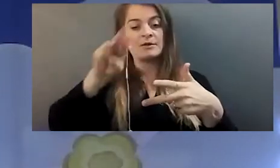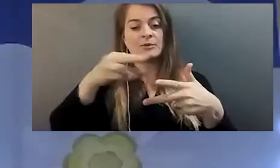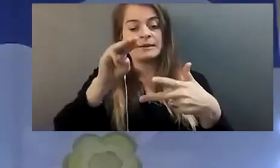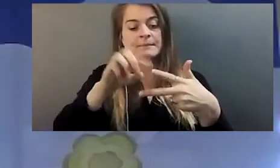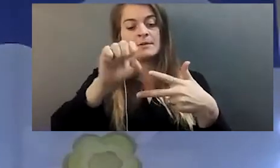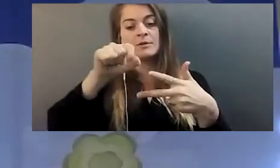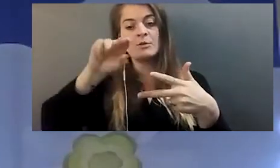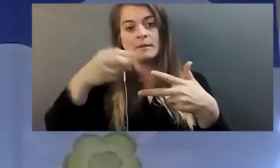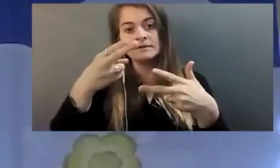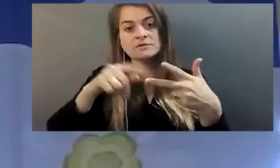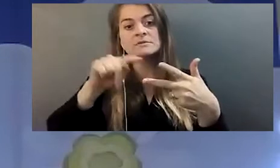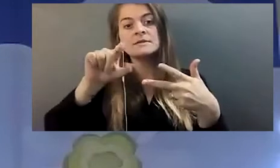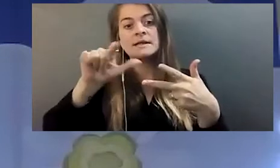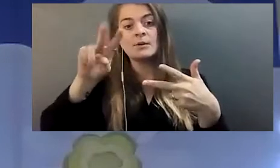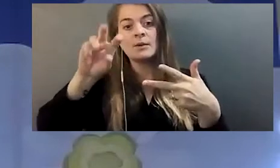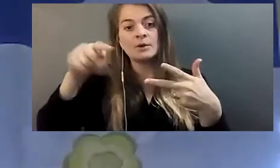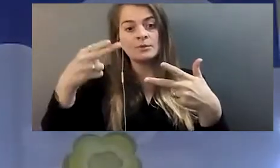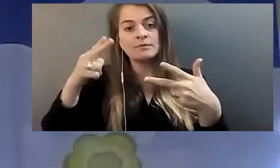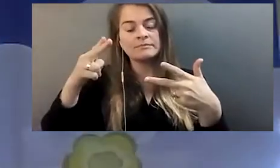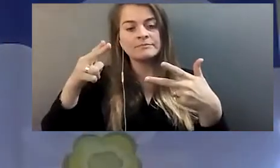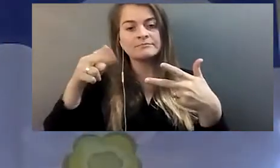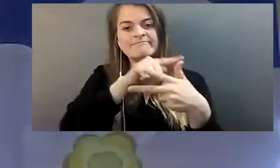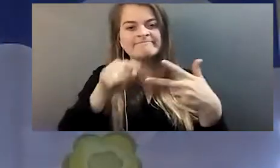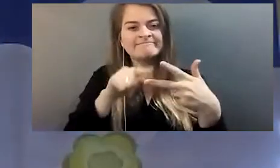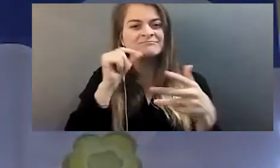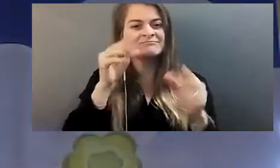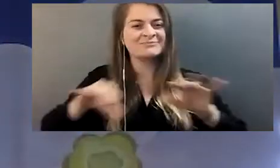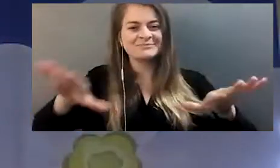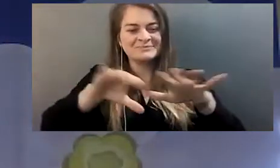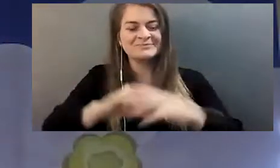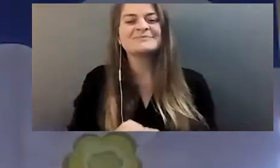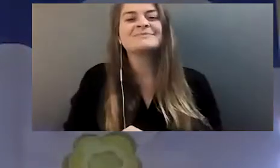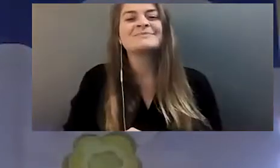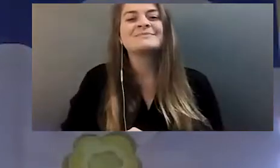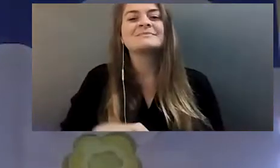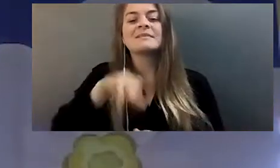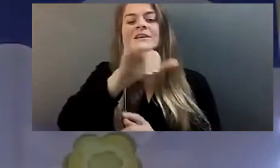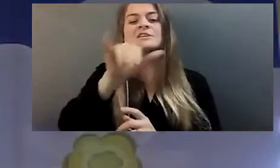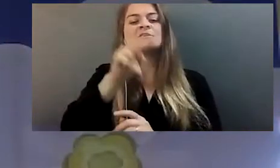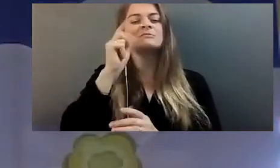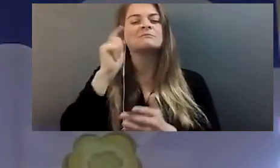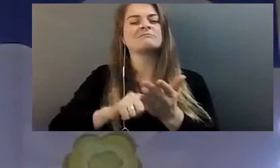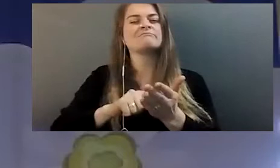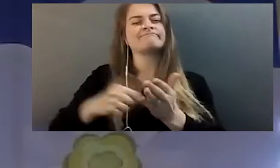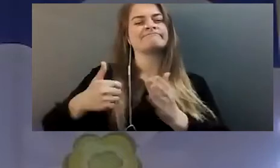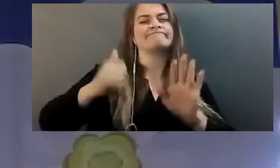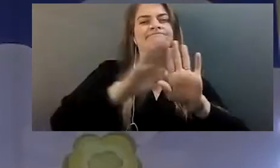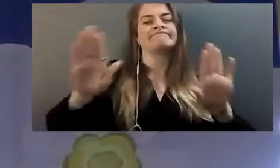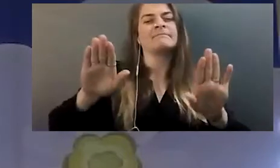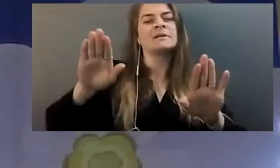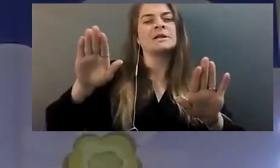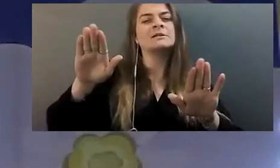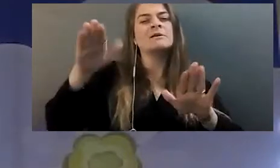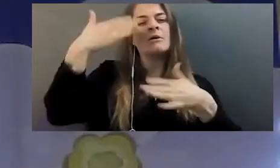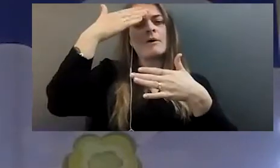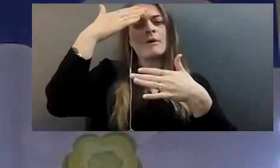Squamish, and the Tsleil-Waututh nations. January is recognized across the country as Alzheimer's Awareness Month, and it's an